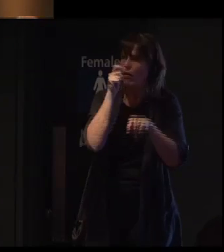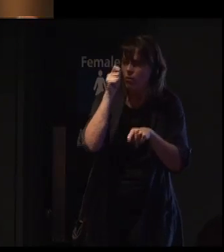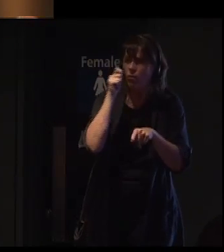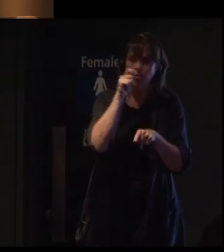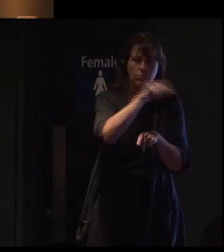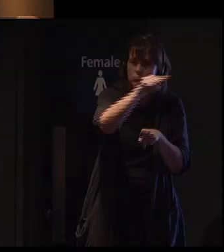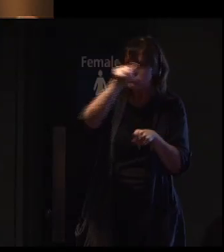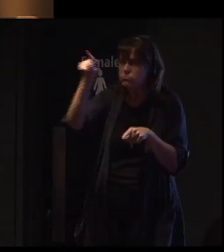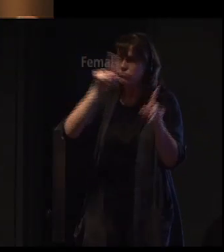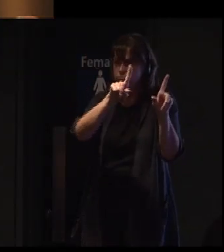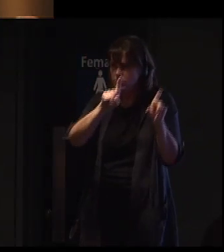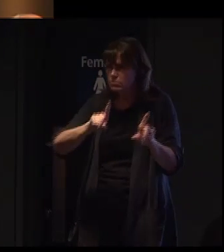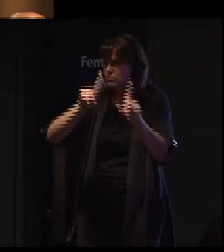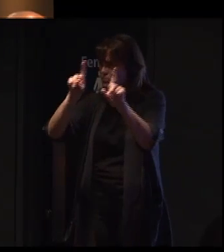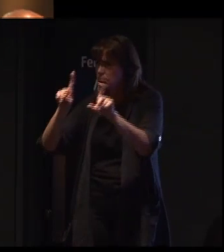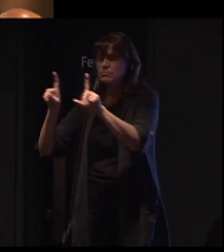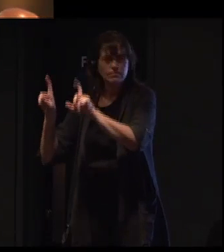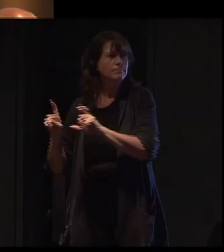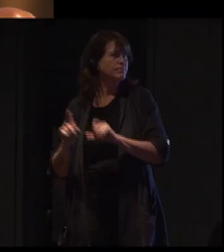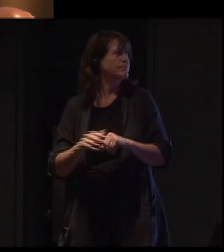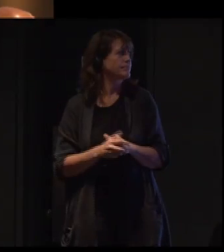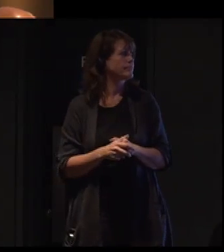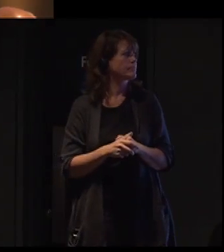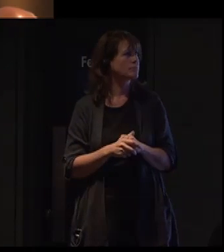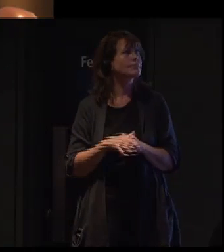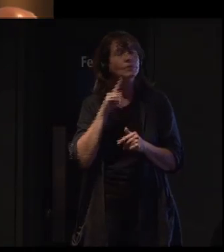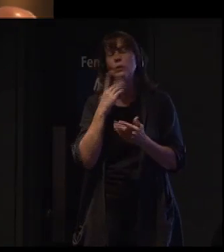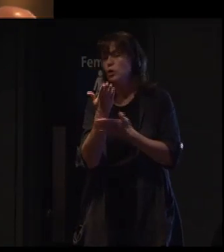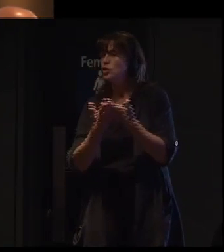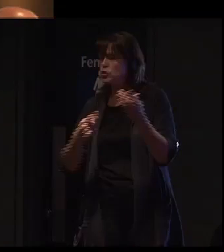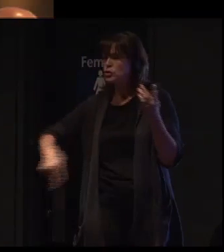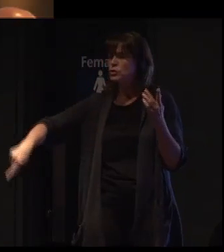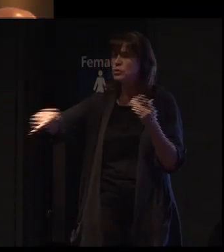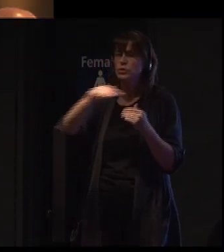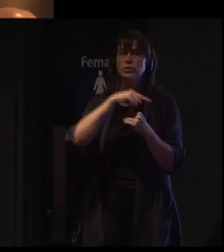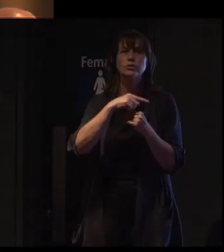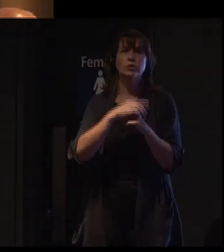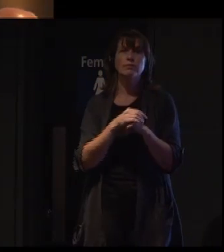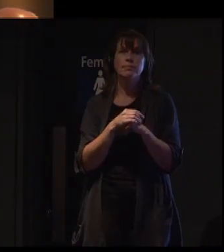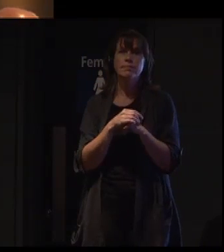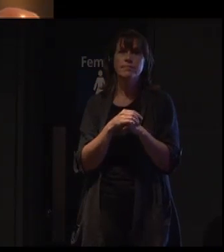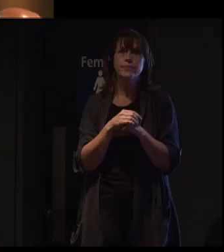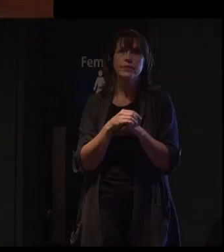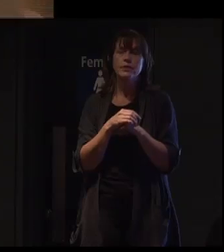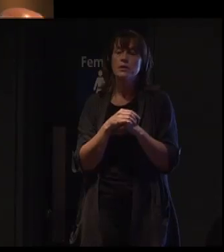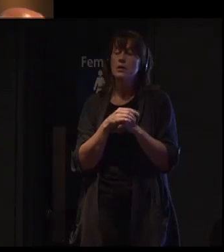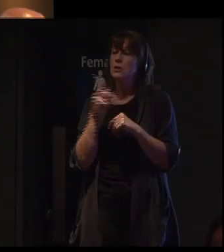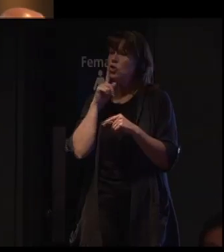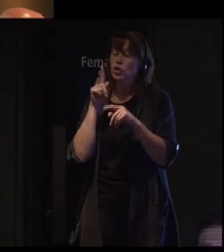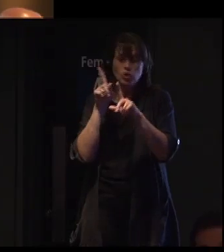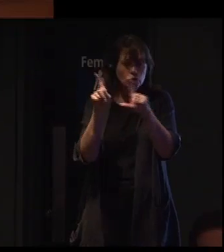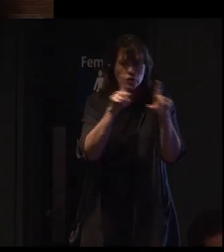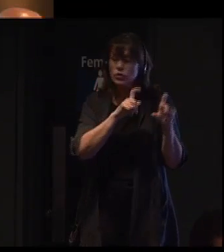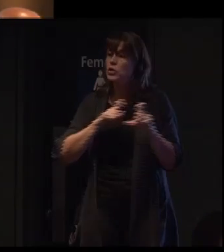were surveyed. And I'll show you some of the, before I show that, I will first show you the survey